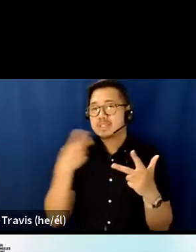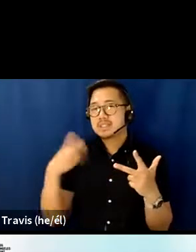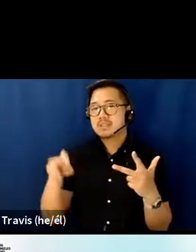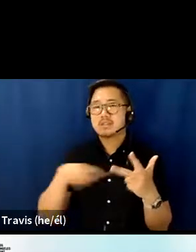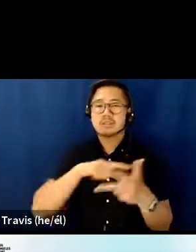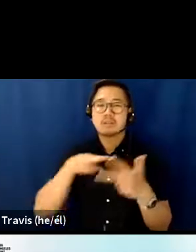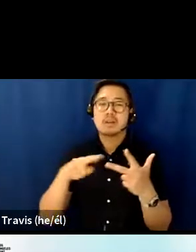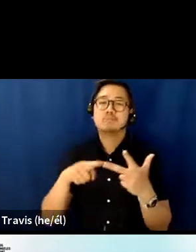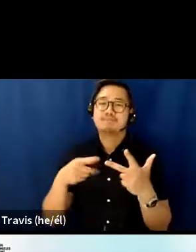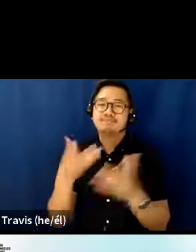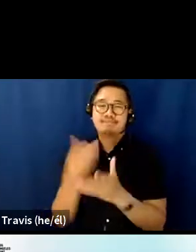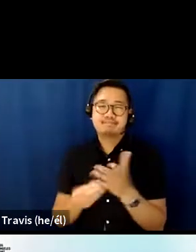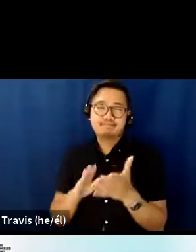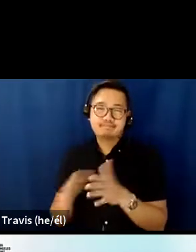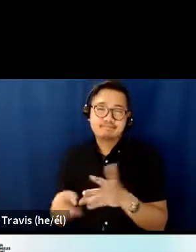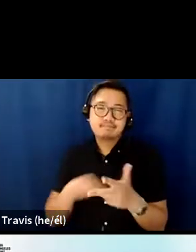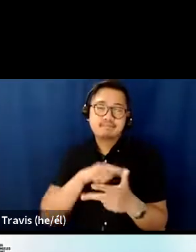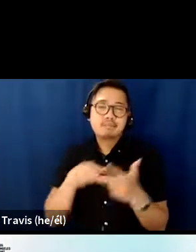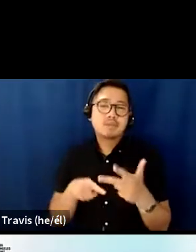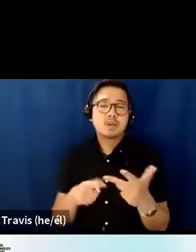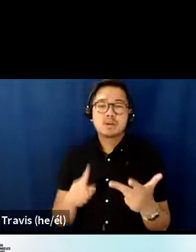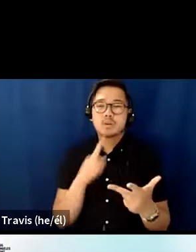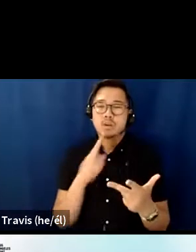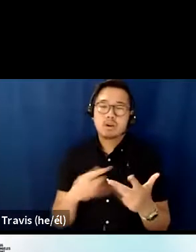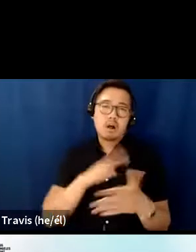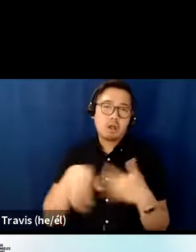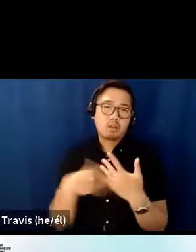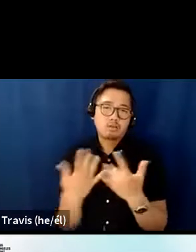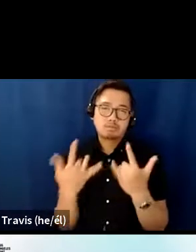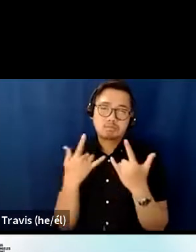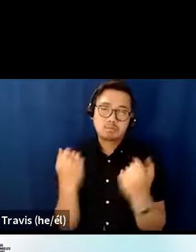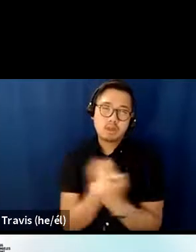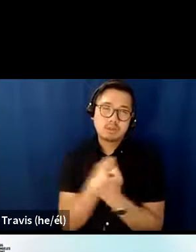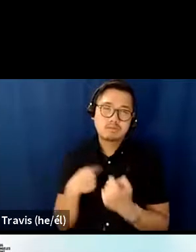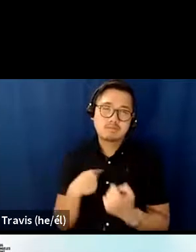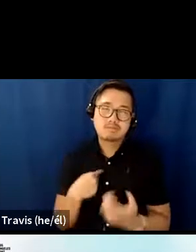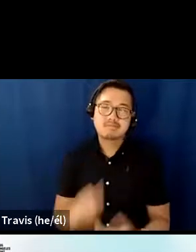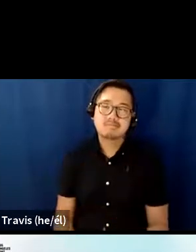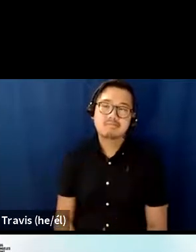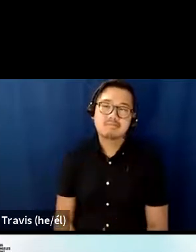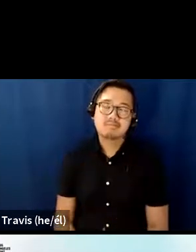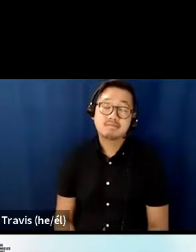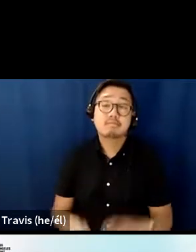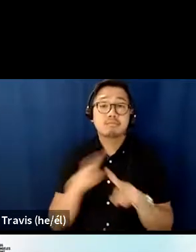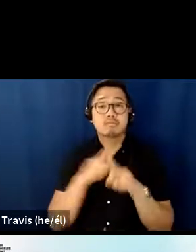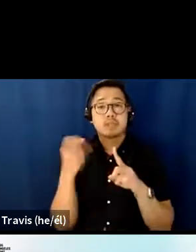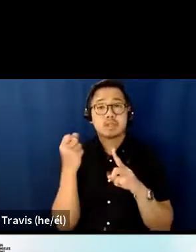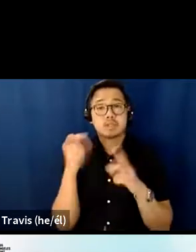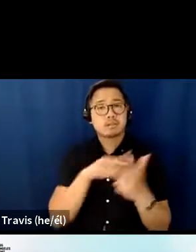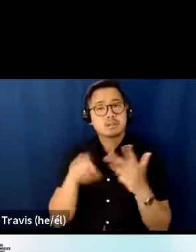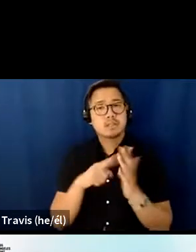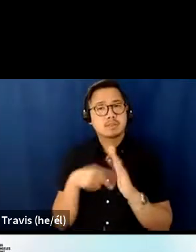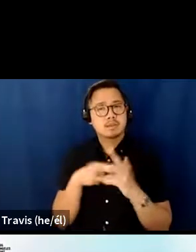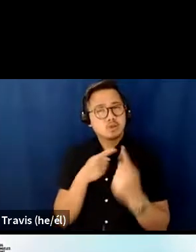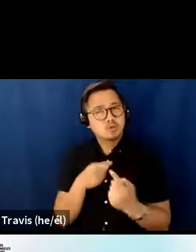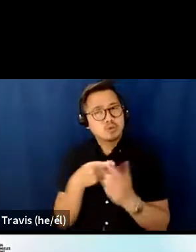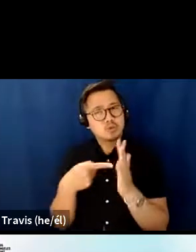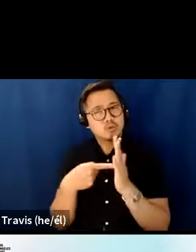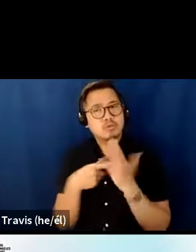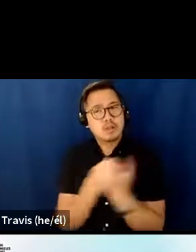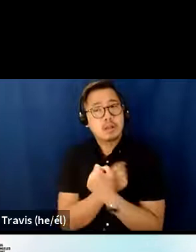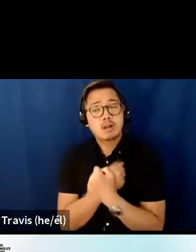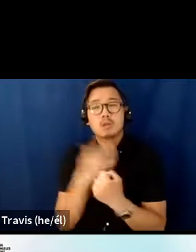blessing. And it was hard for them to love me because of our other people in our family. But I talk to them